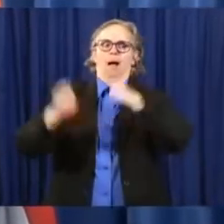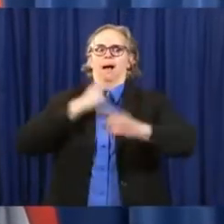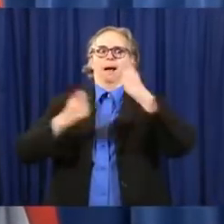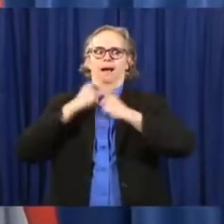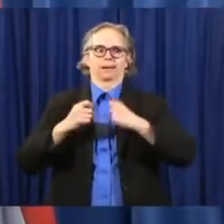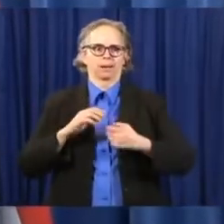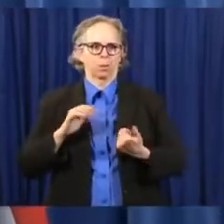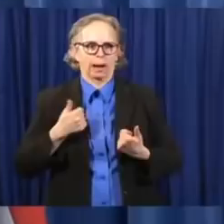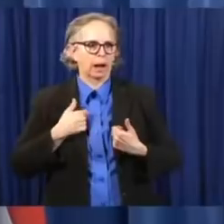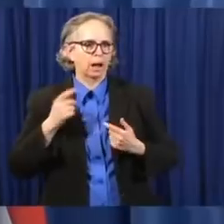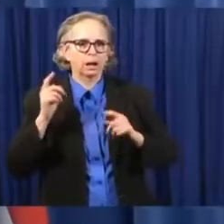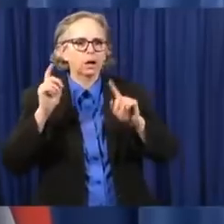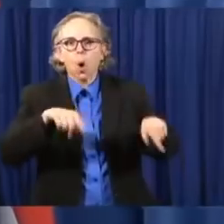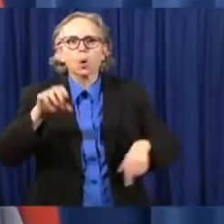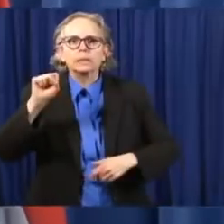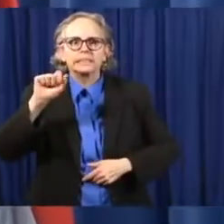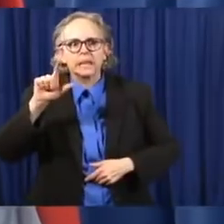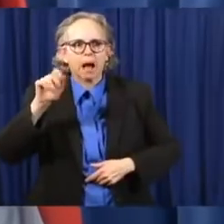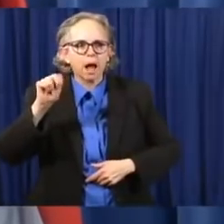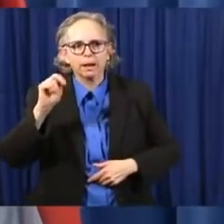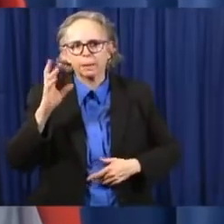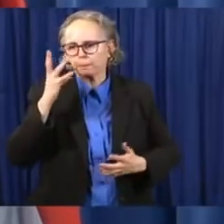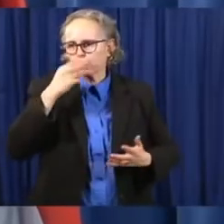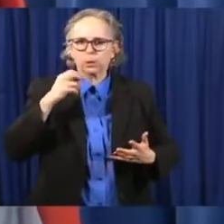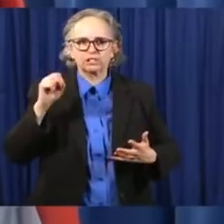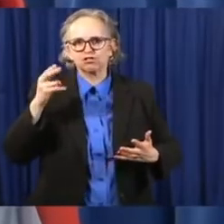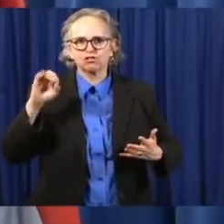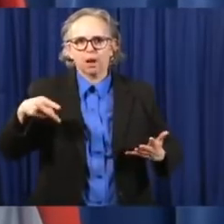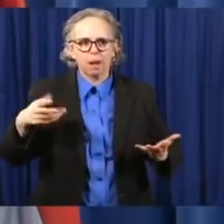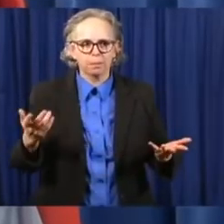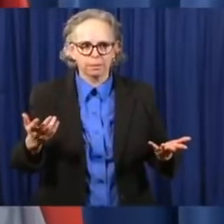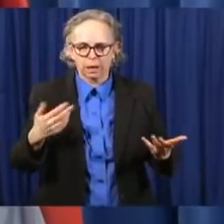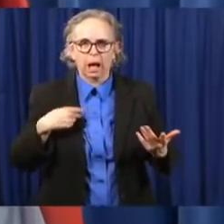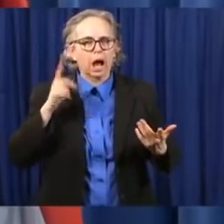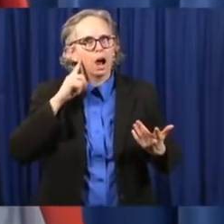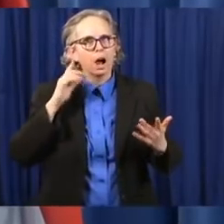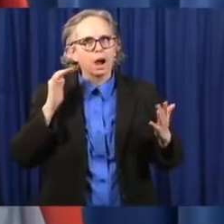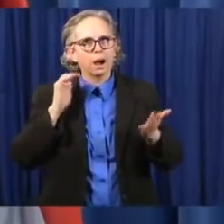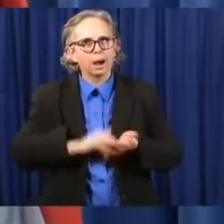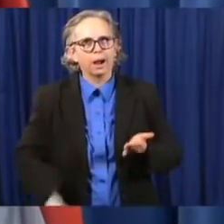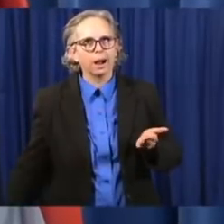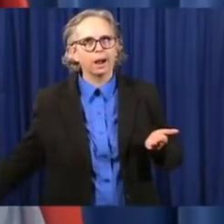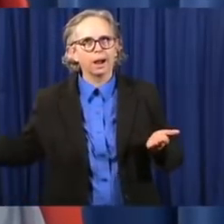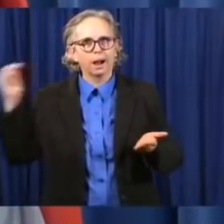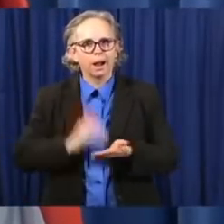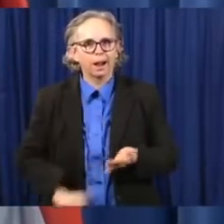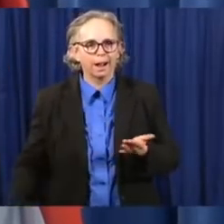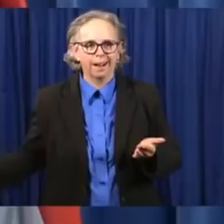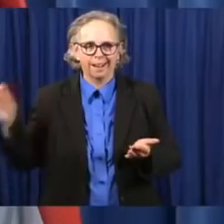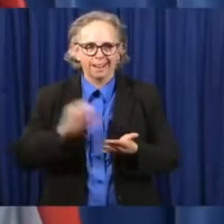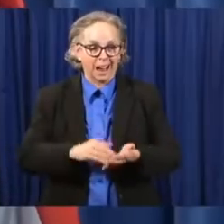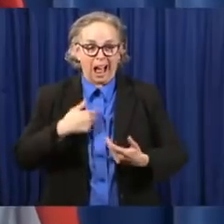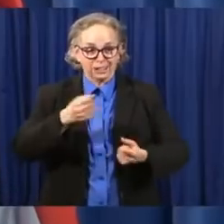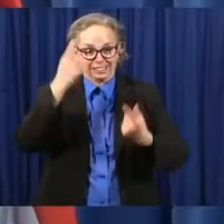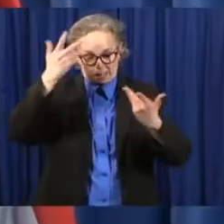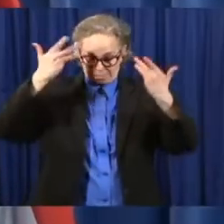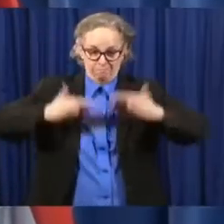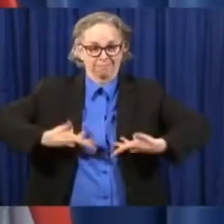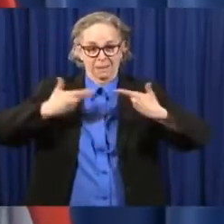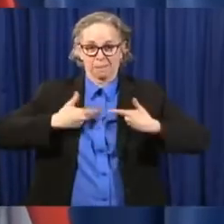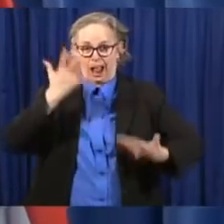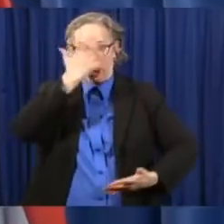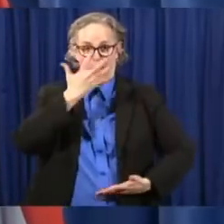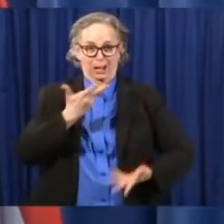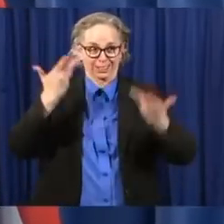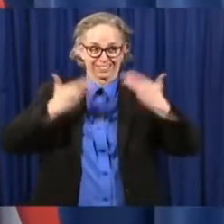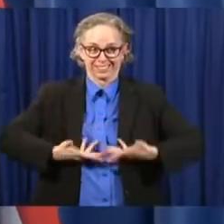the salon, beauty shop. I get those questions a lot, and I understand, as you can see, I'm